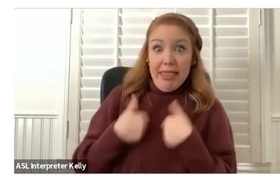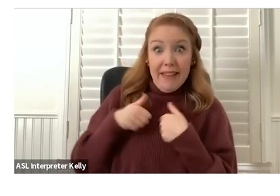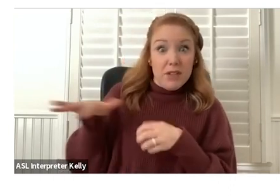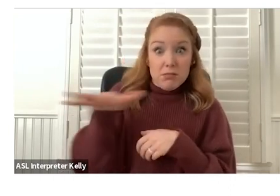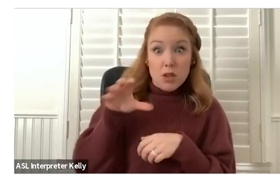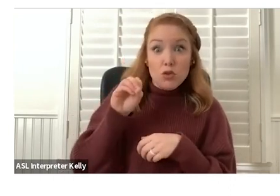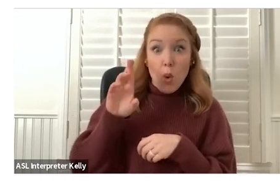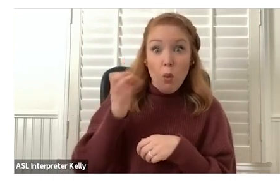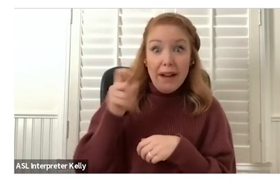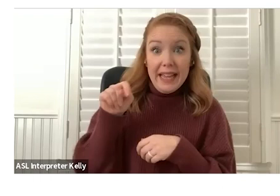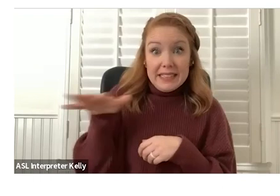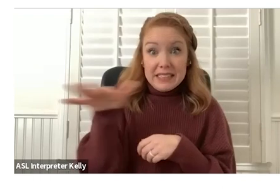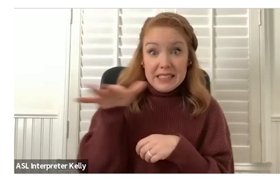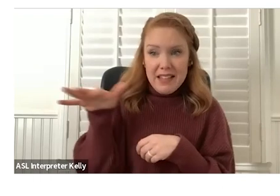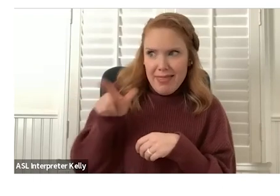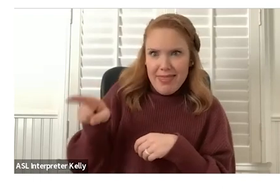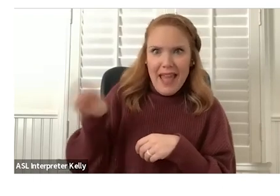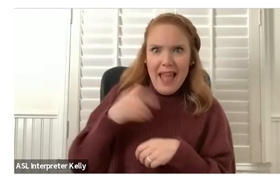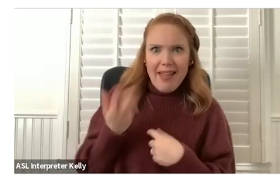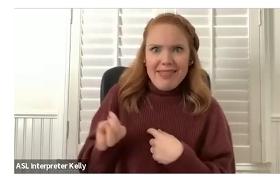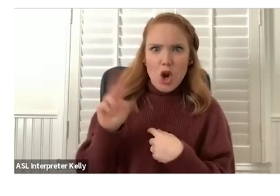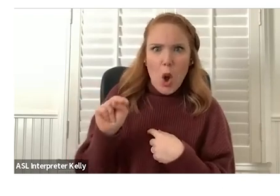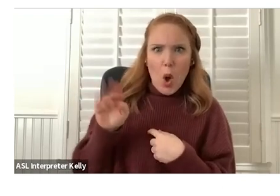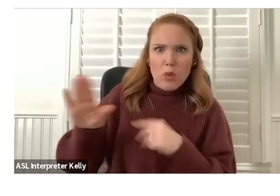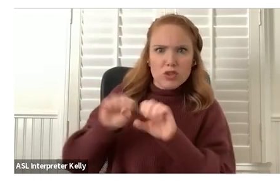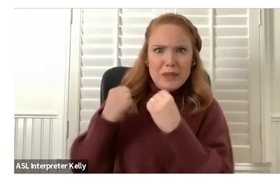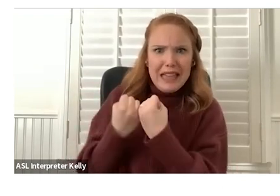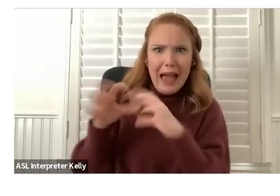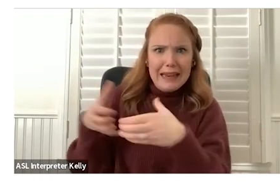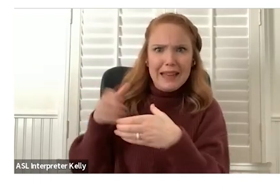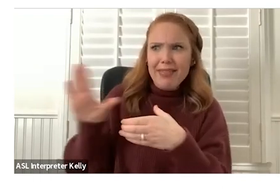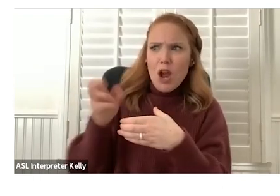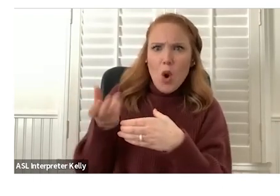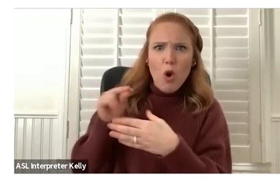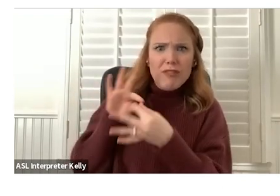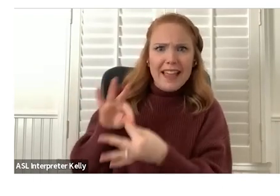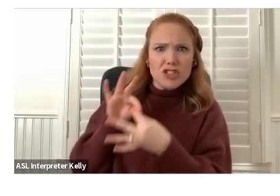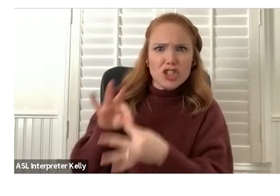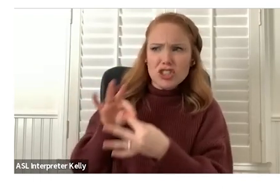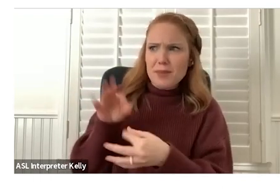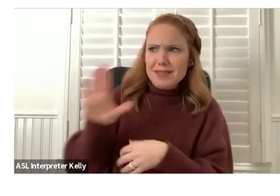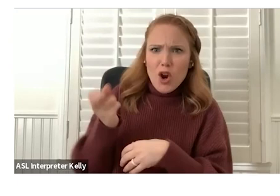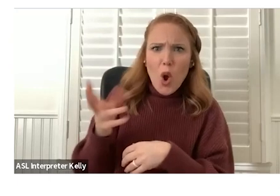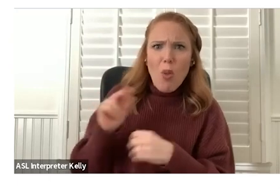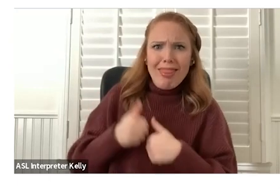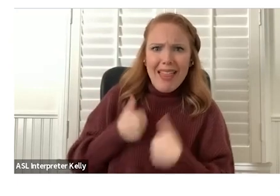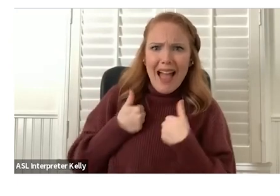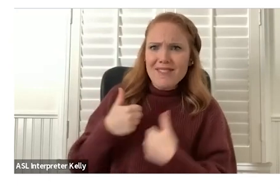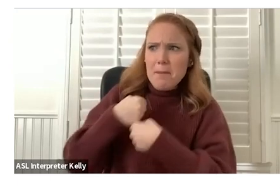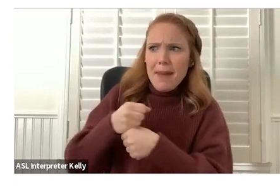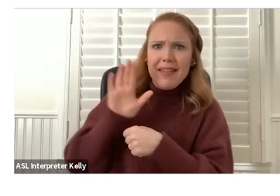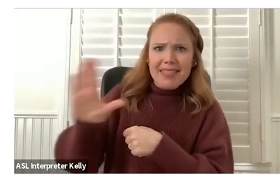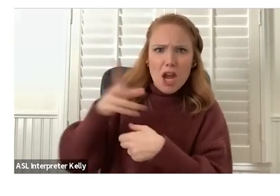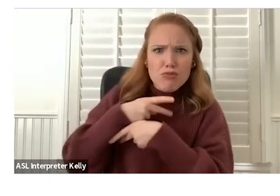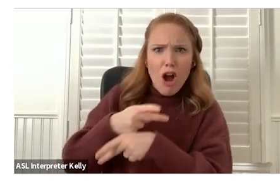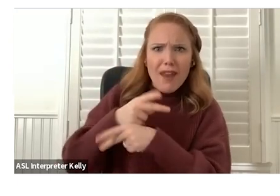Oriental fossilizes in culture and people's minds, and also influences directly policy and systems that are designed